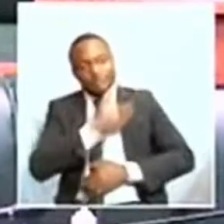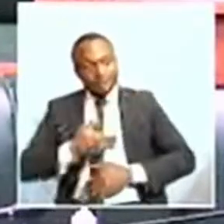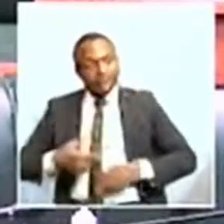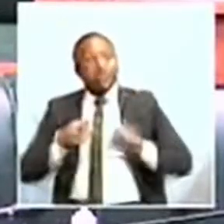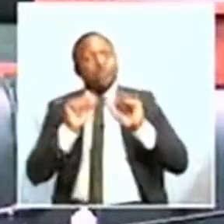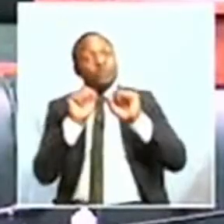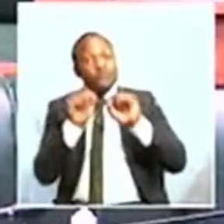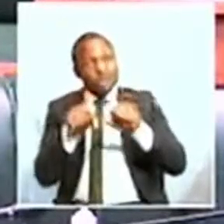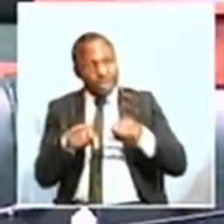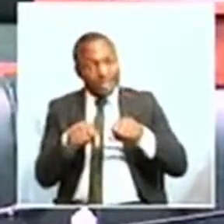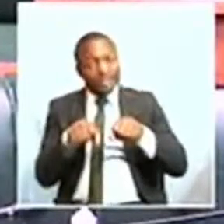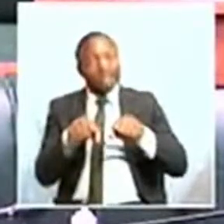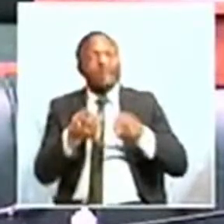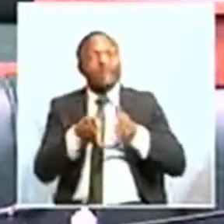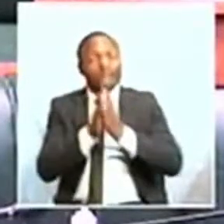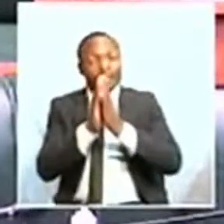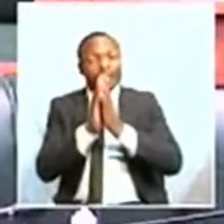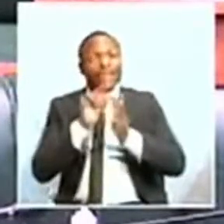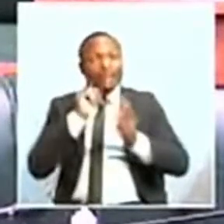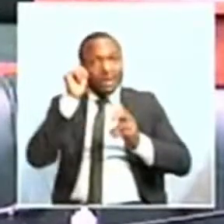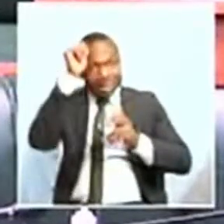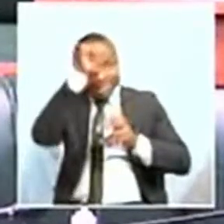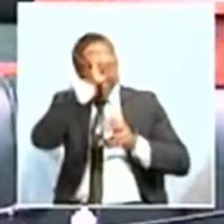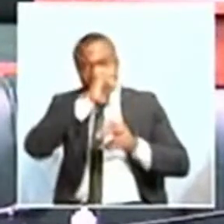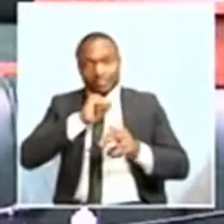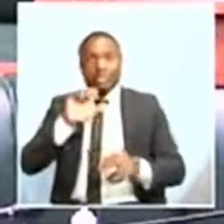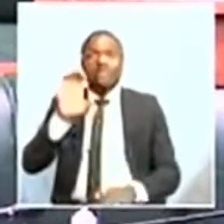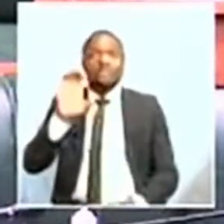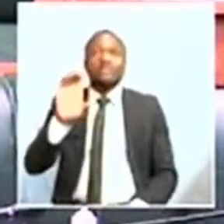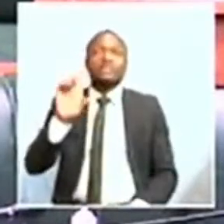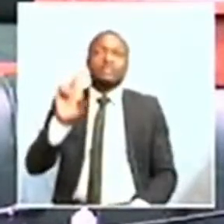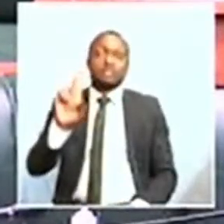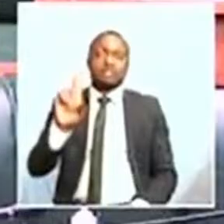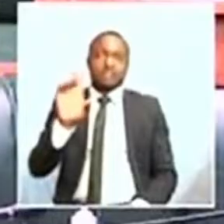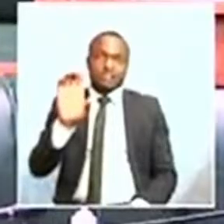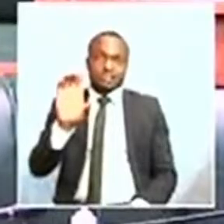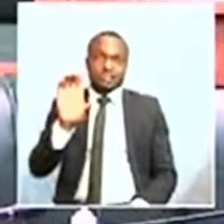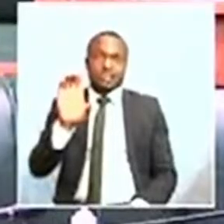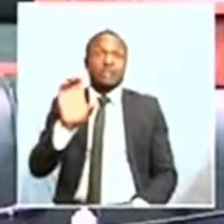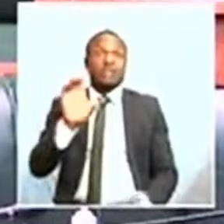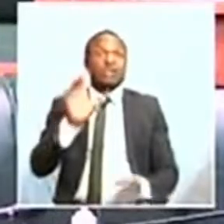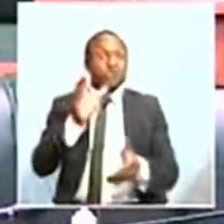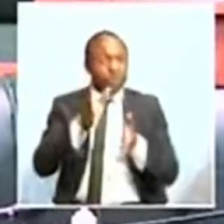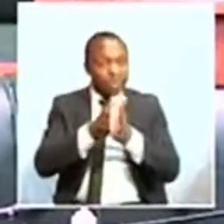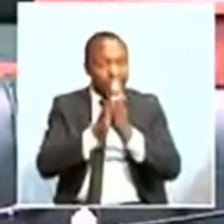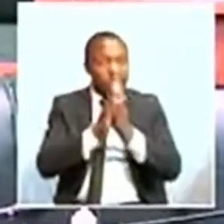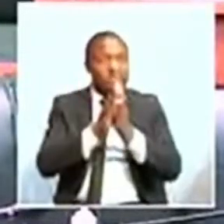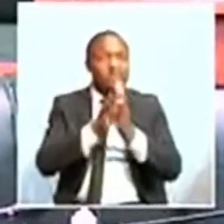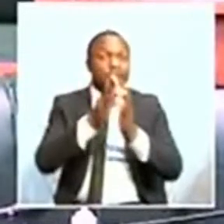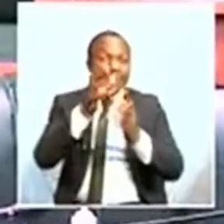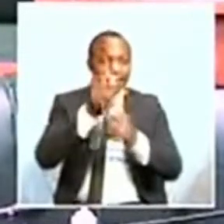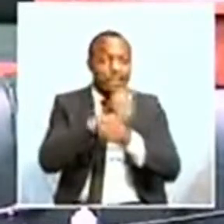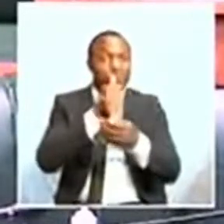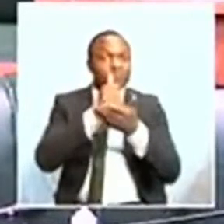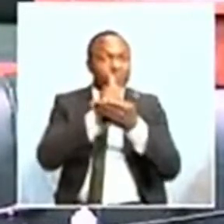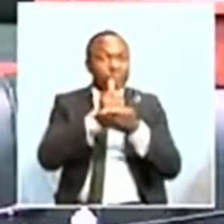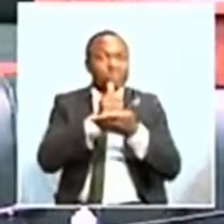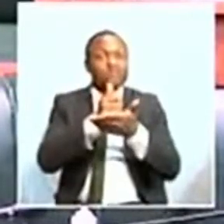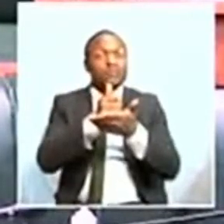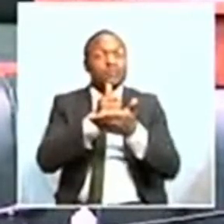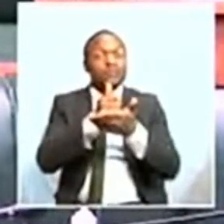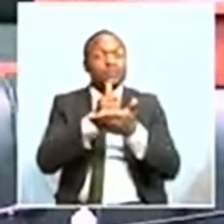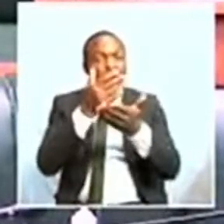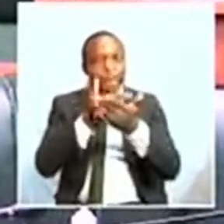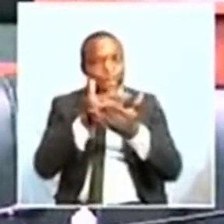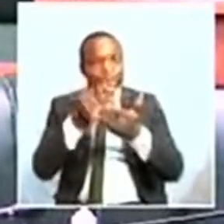go through Africa CDC to get help so that the vaccine is procured